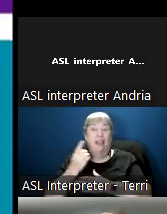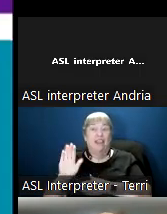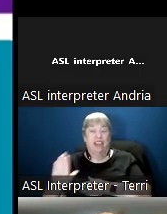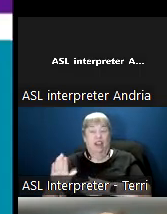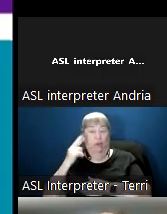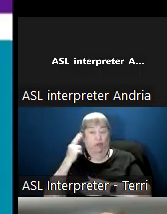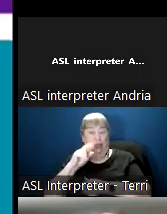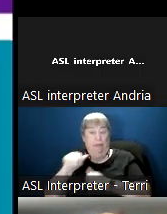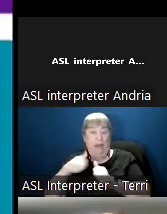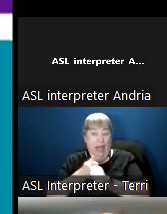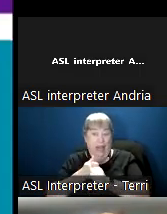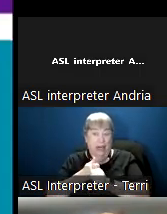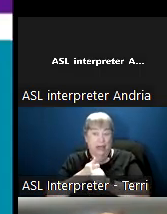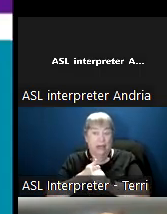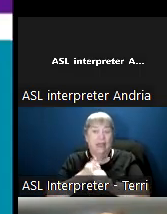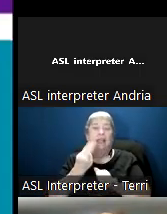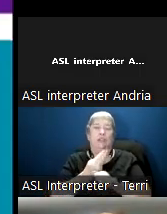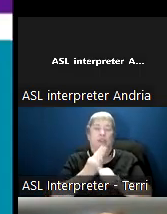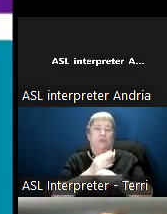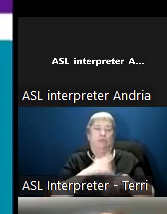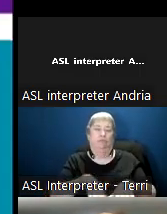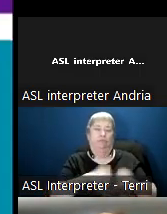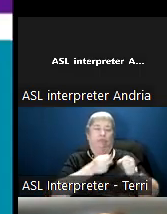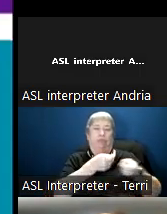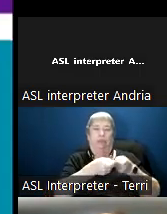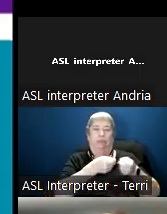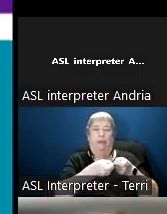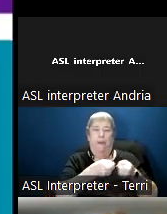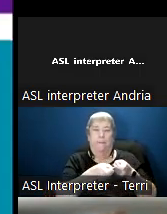And so it's really important to make that